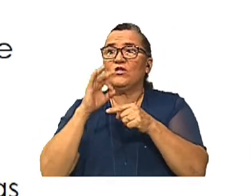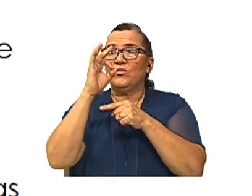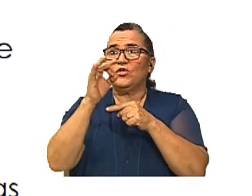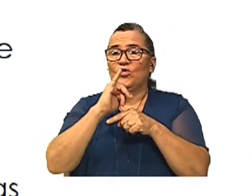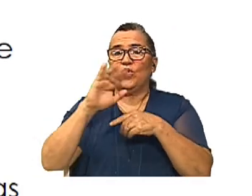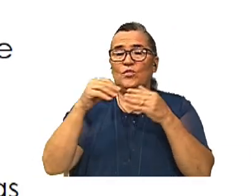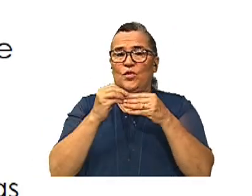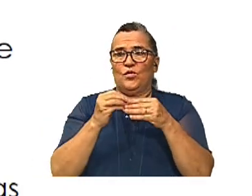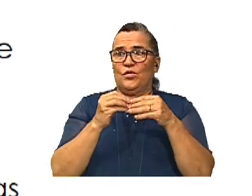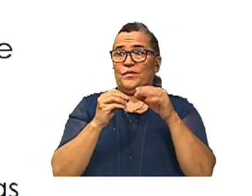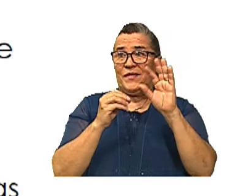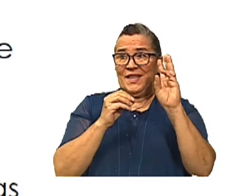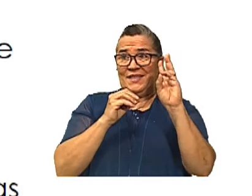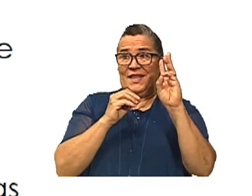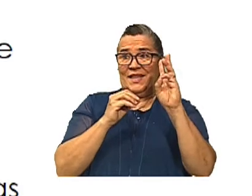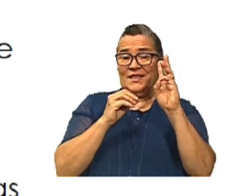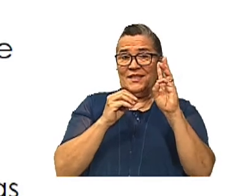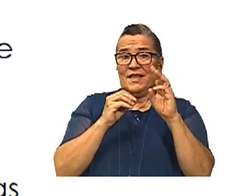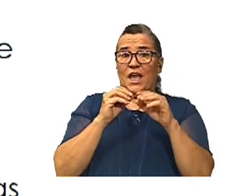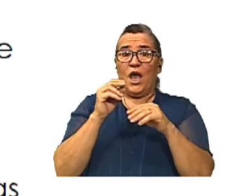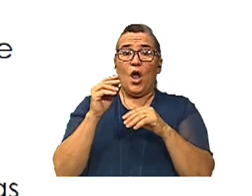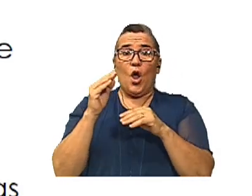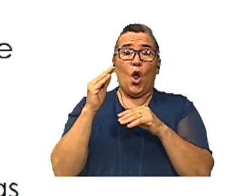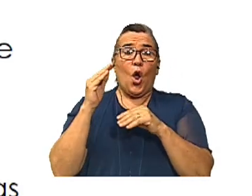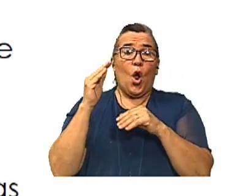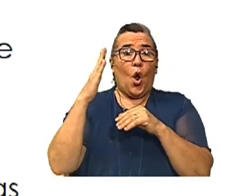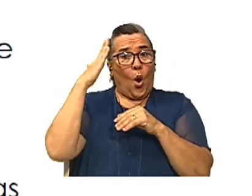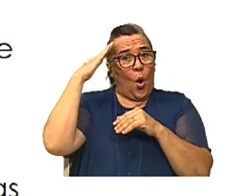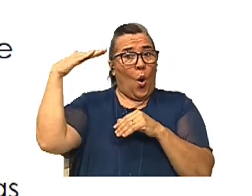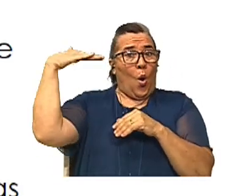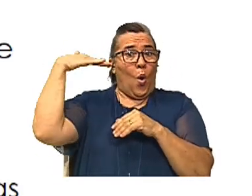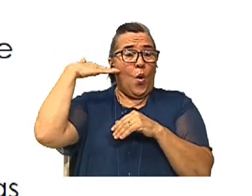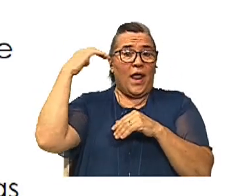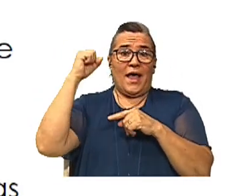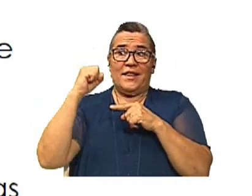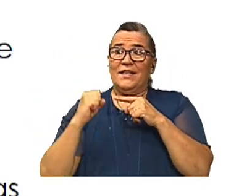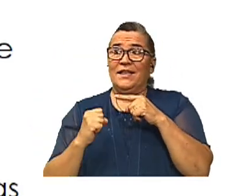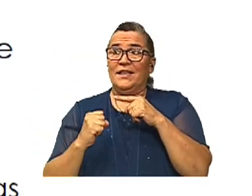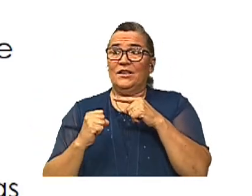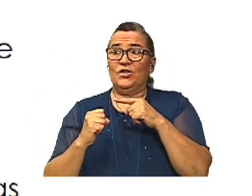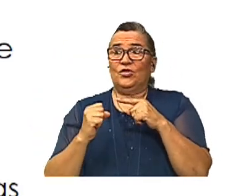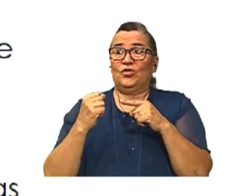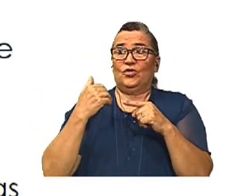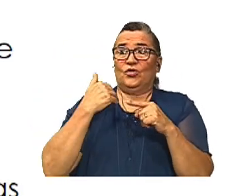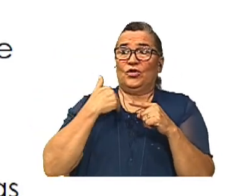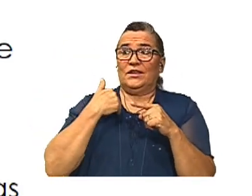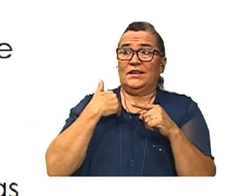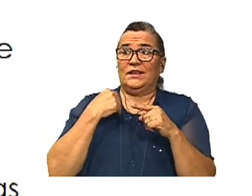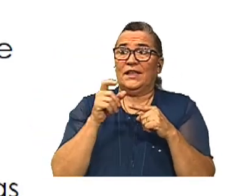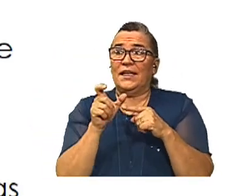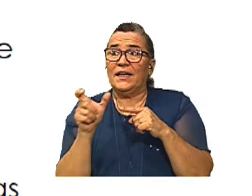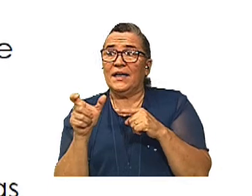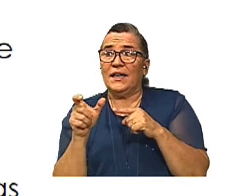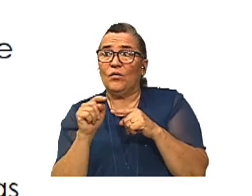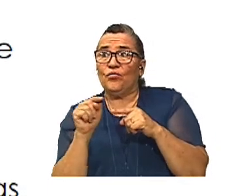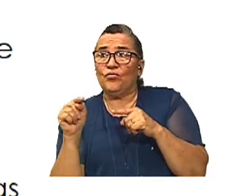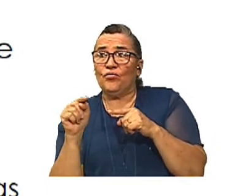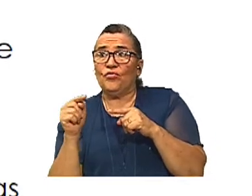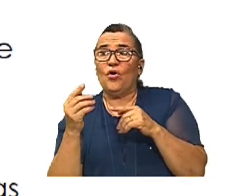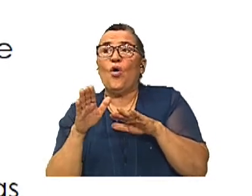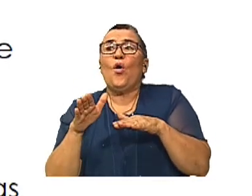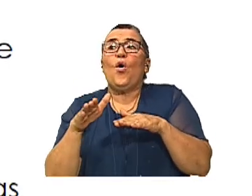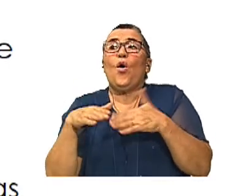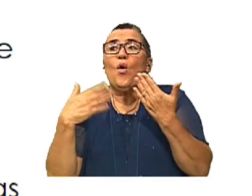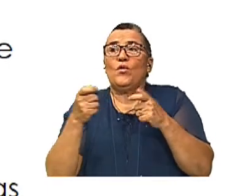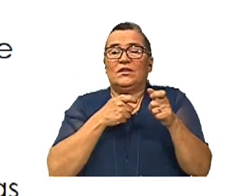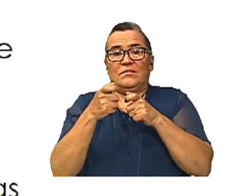South Korea has been for how it has handled COVID-19. Okay, think